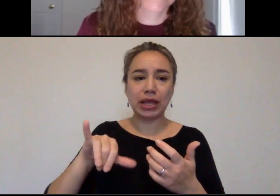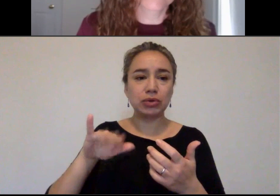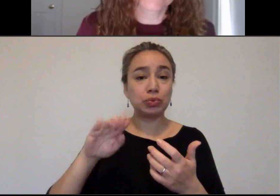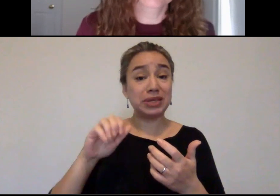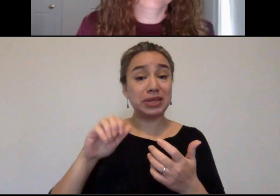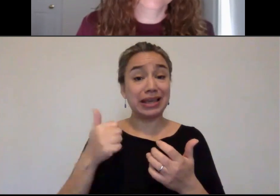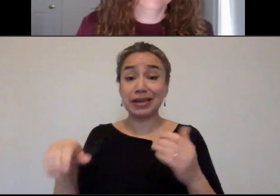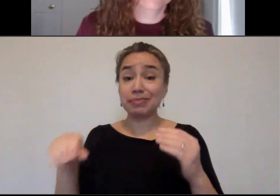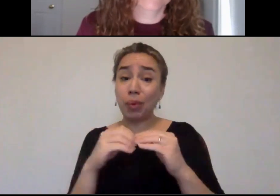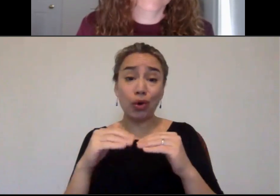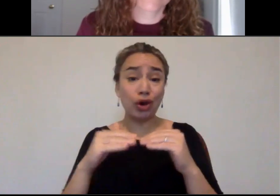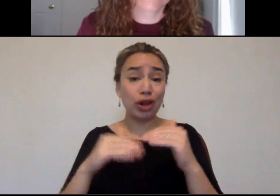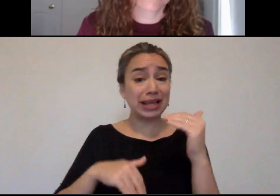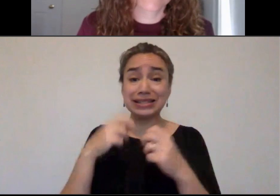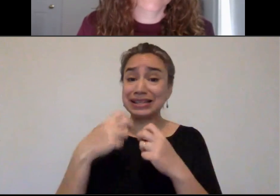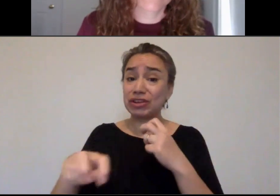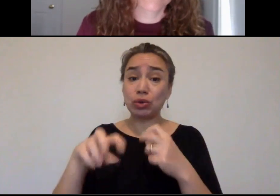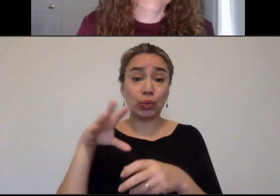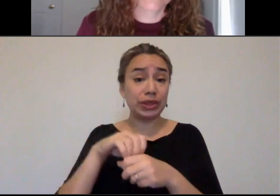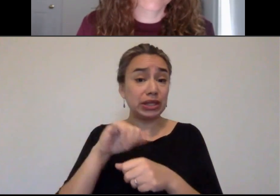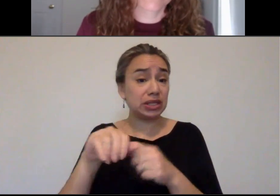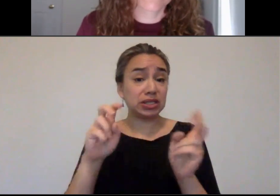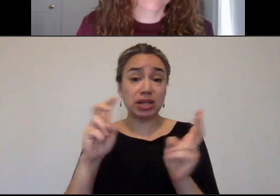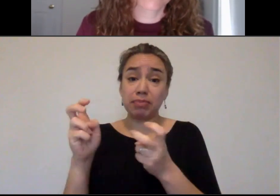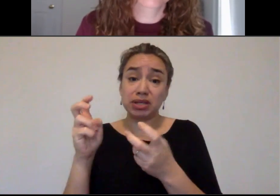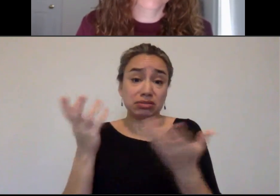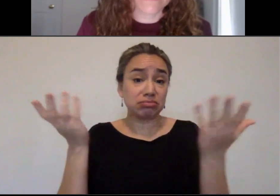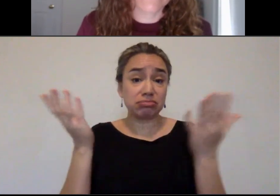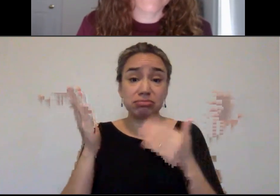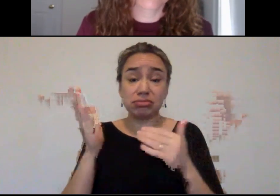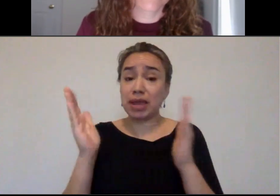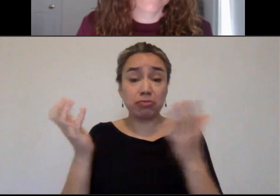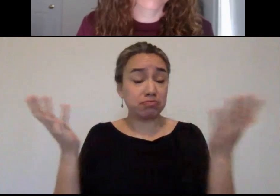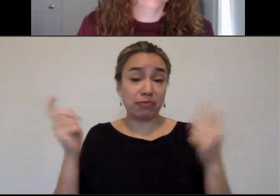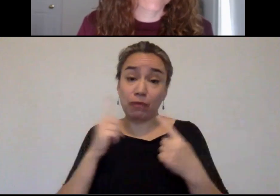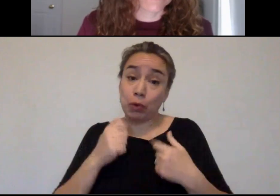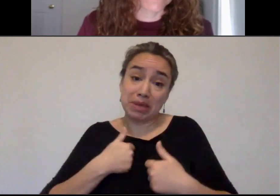difficult teaching about these topics in languages other than English myself.